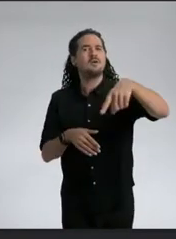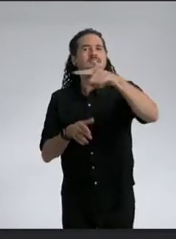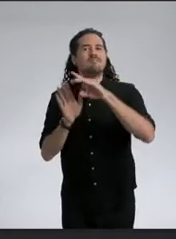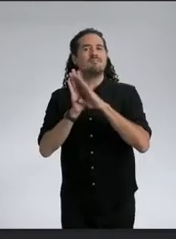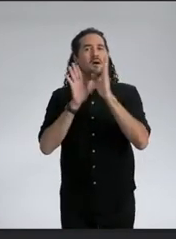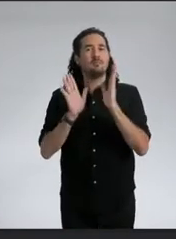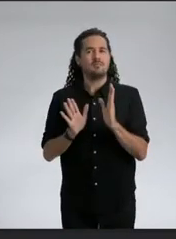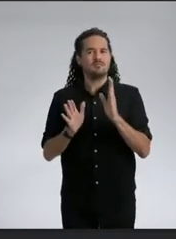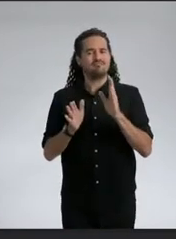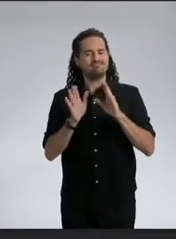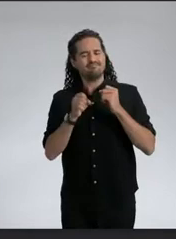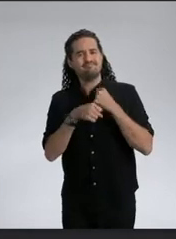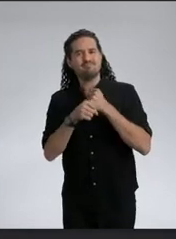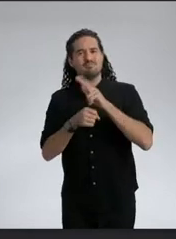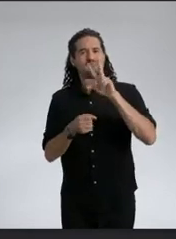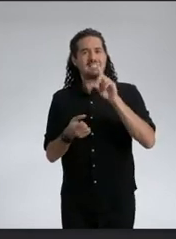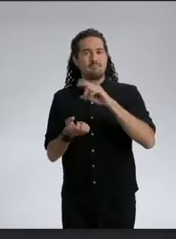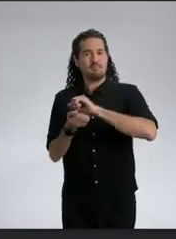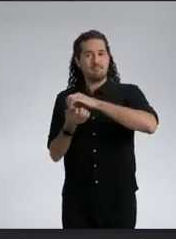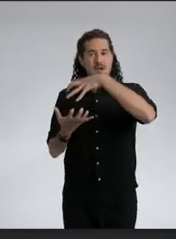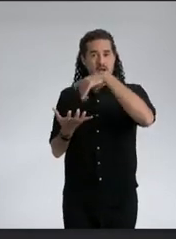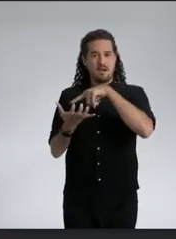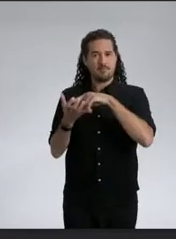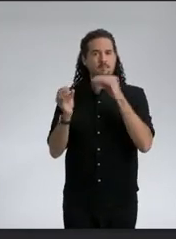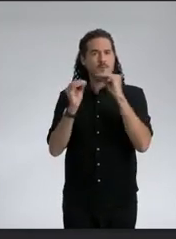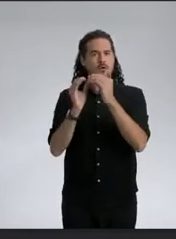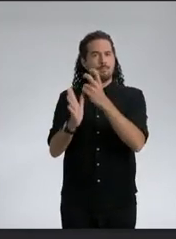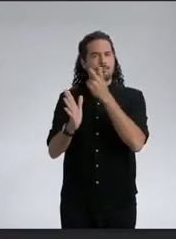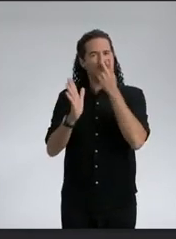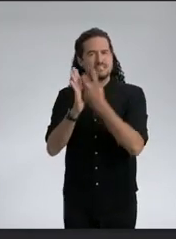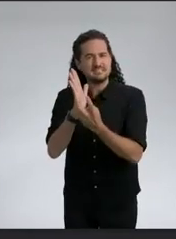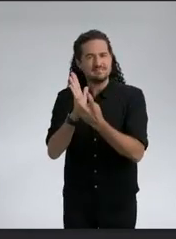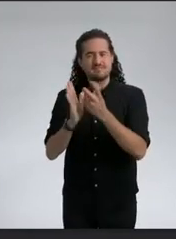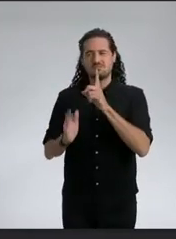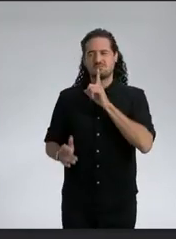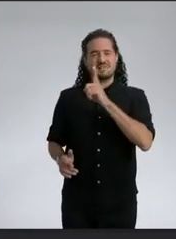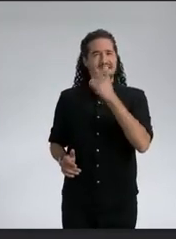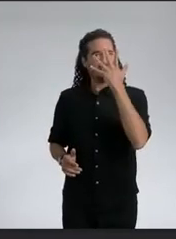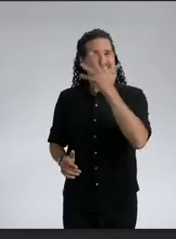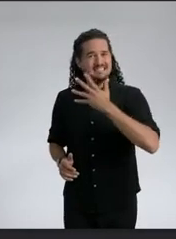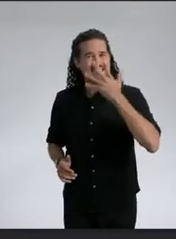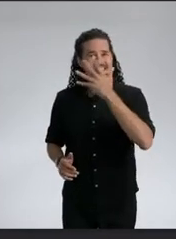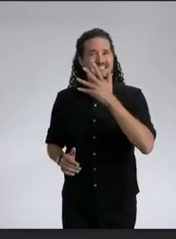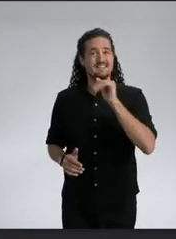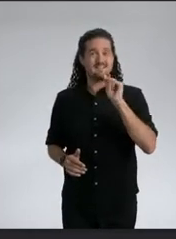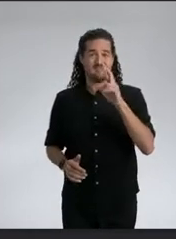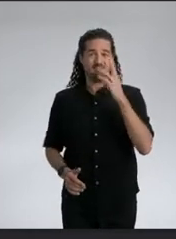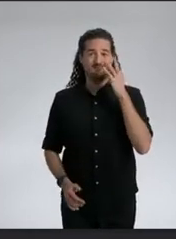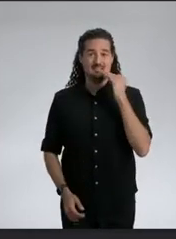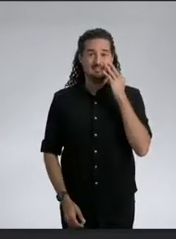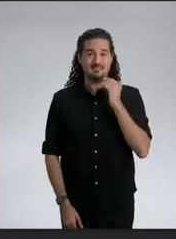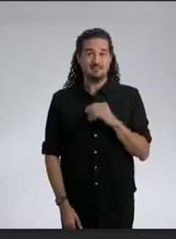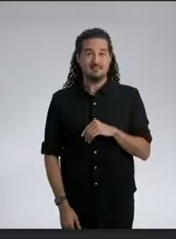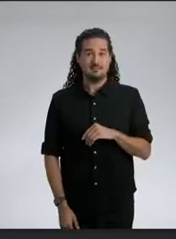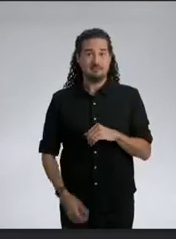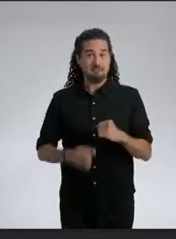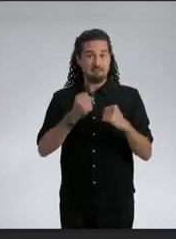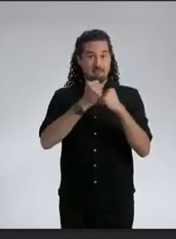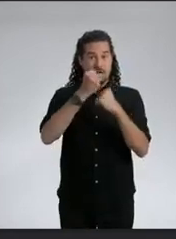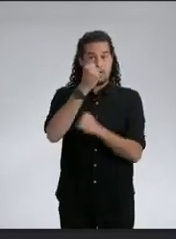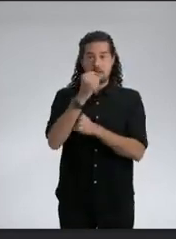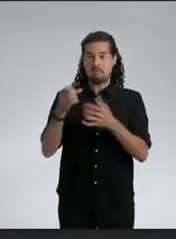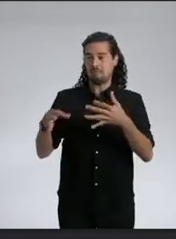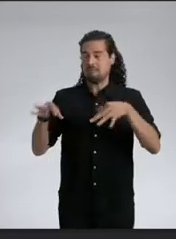models to build more immersive and lifelike AR experiences. One of the foundational aspects of what we do